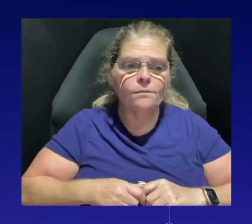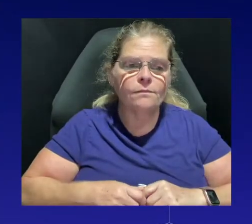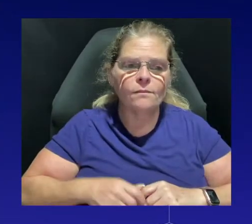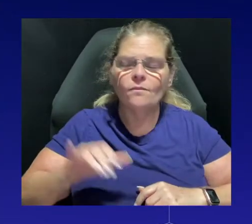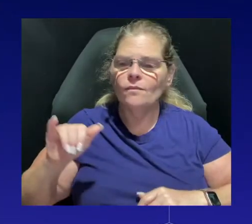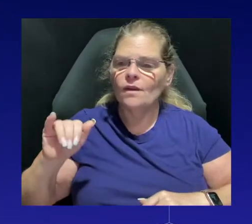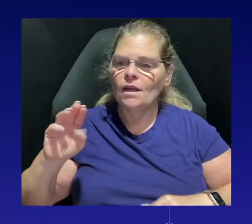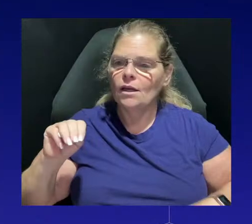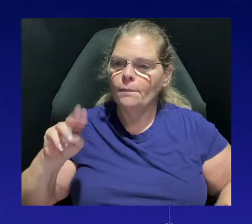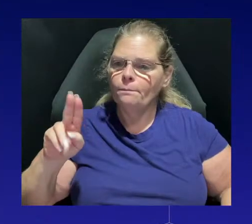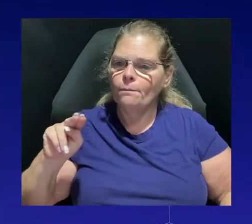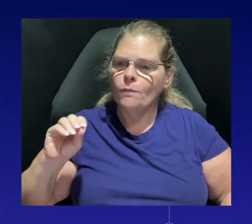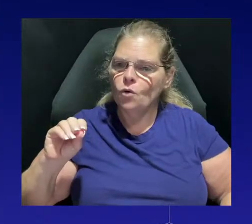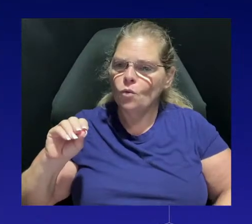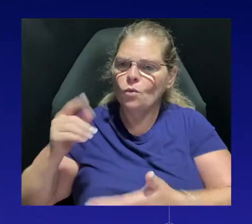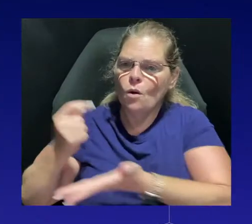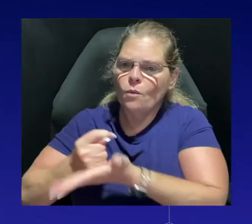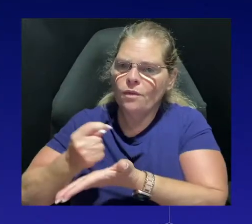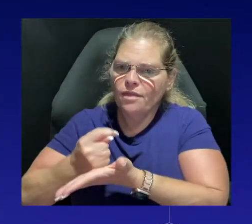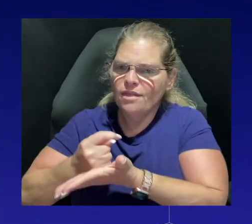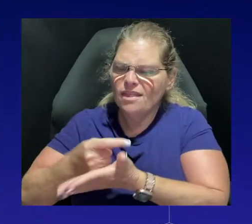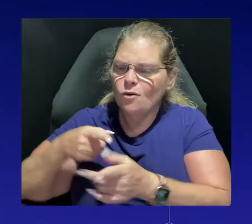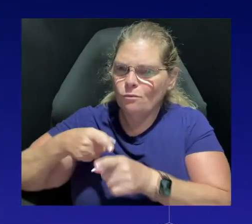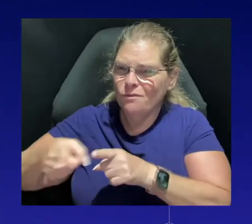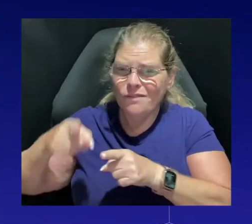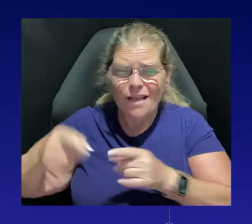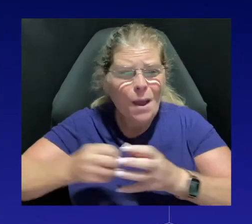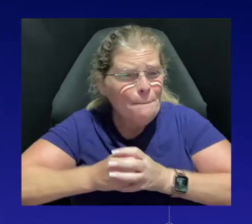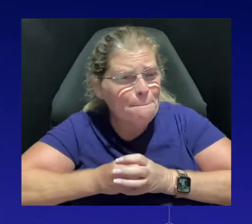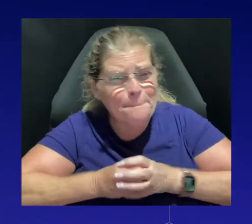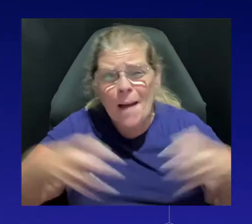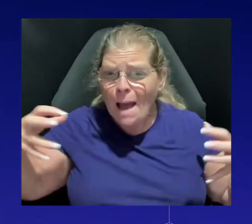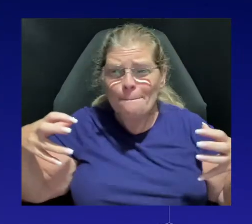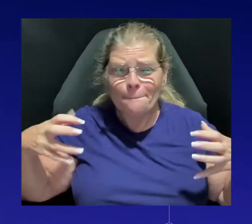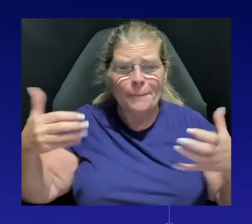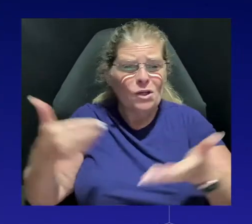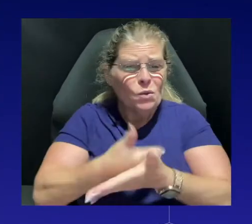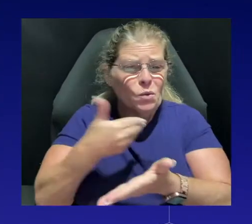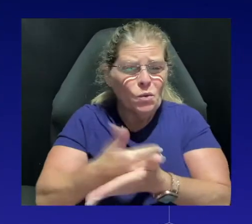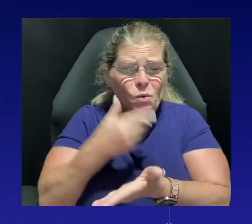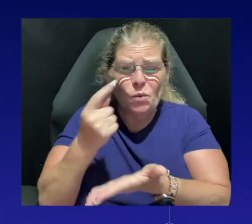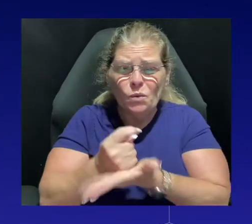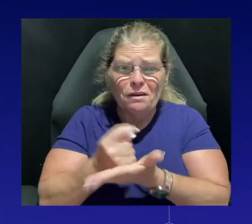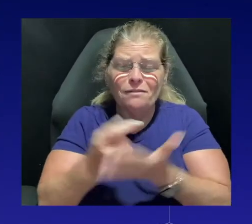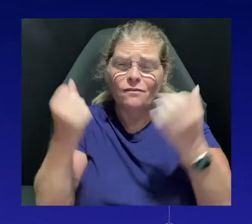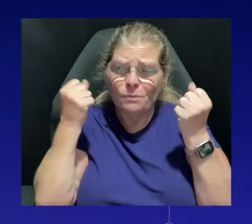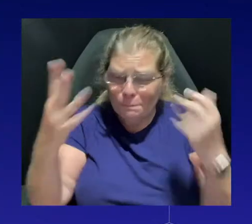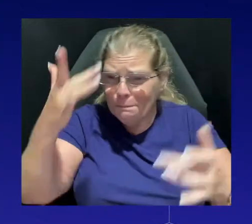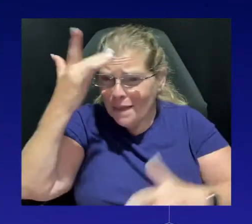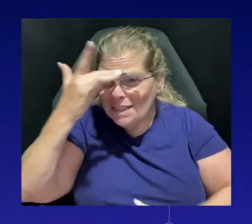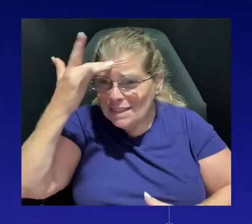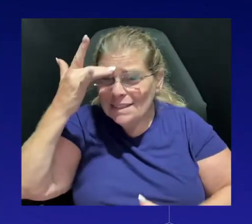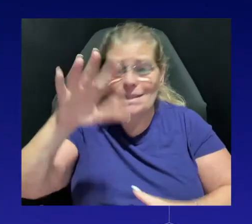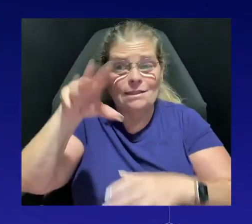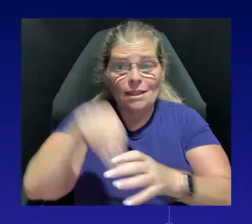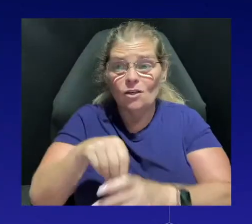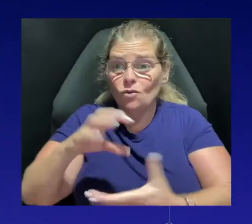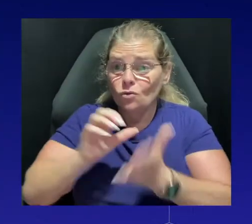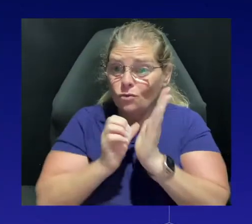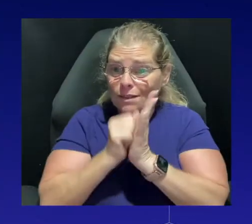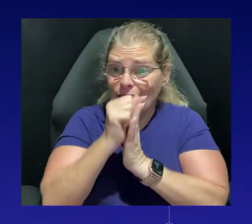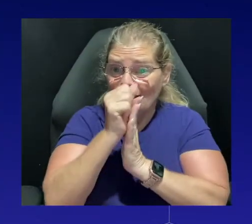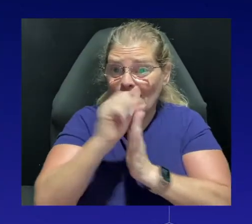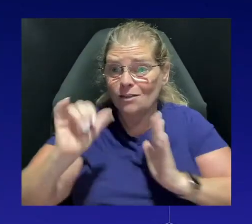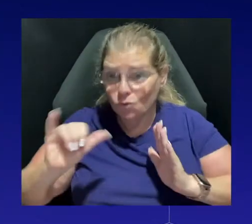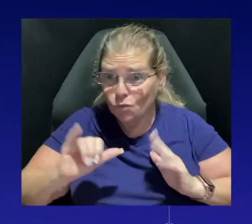immunotherapy field. That's an exploding new group of therapies for a lot of diseases, including cancer. And there's some